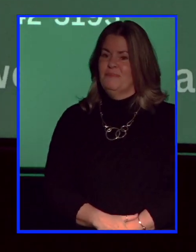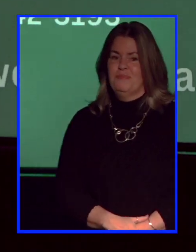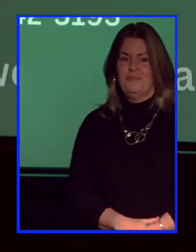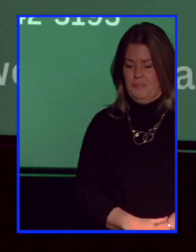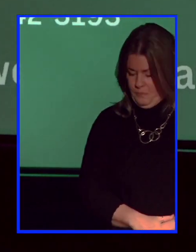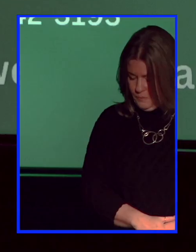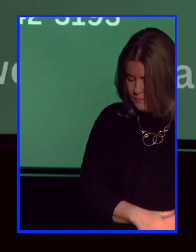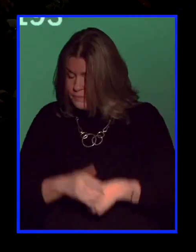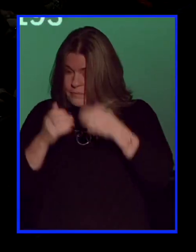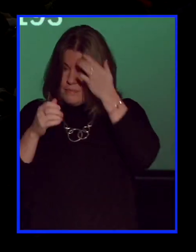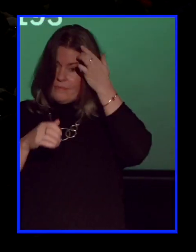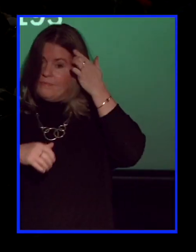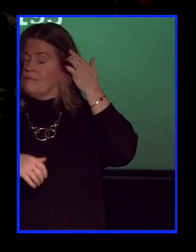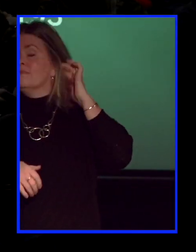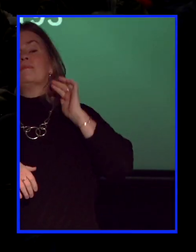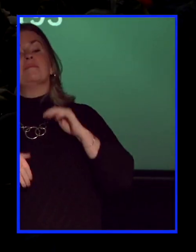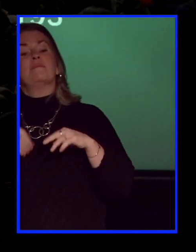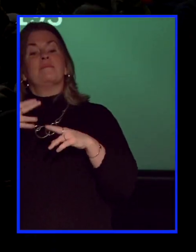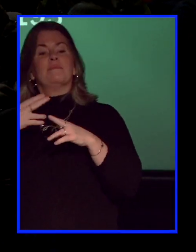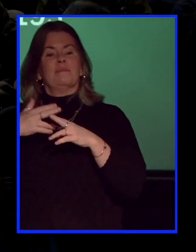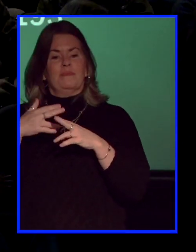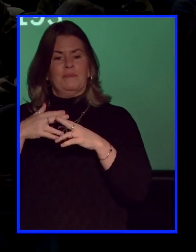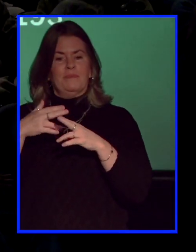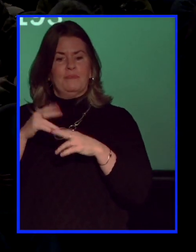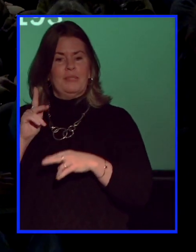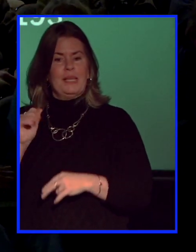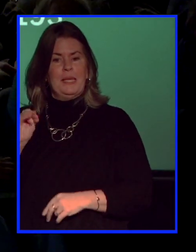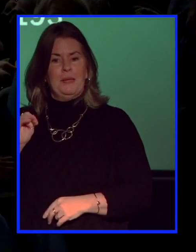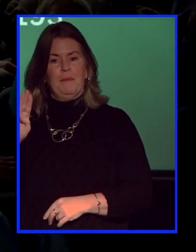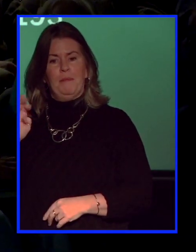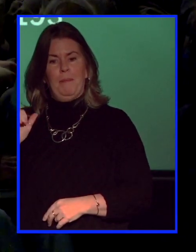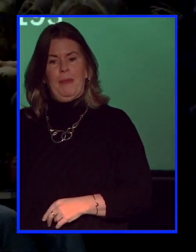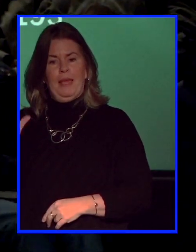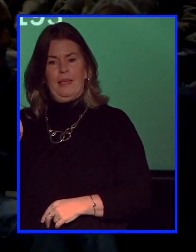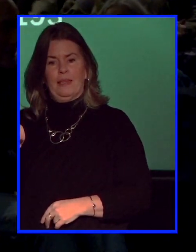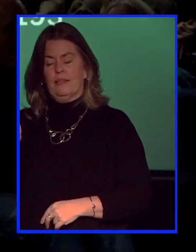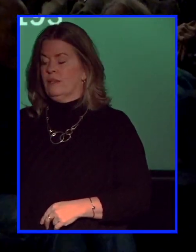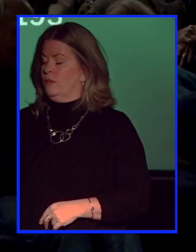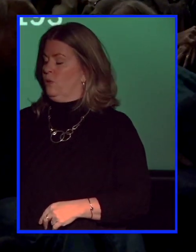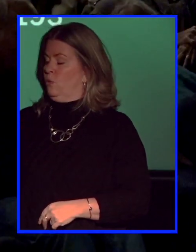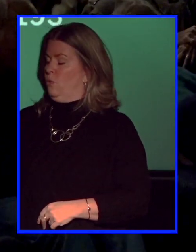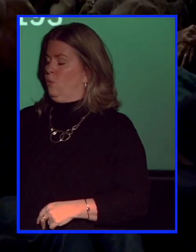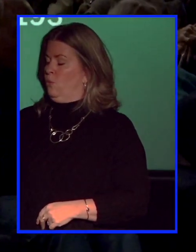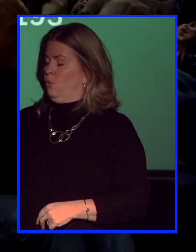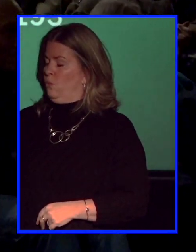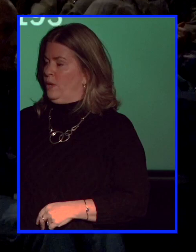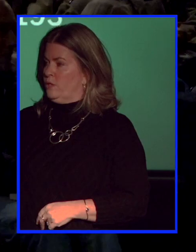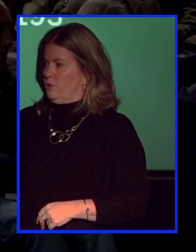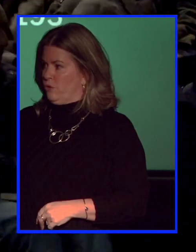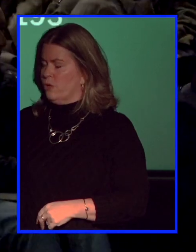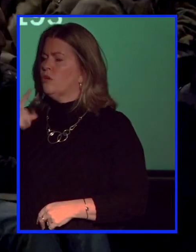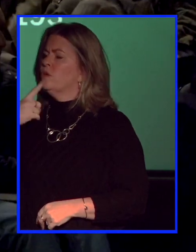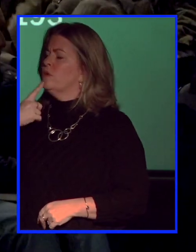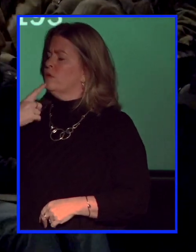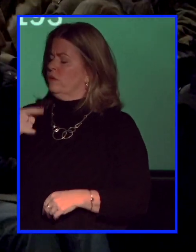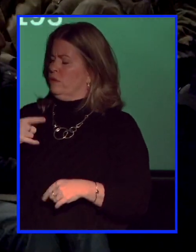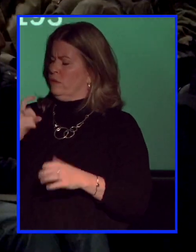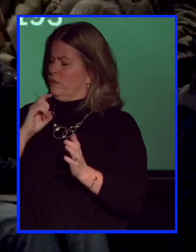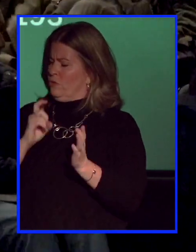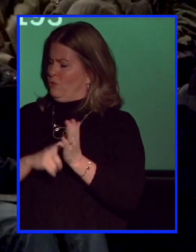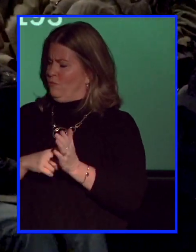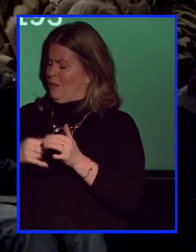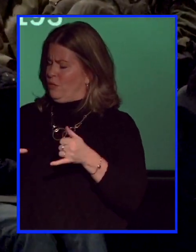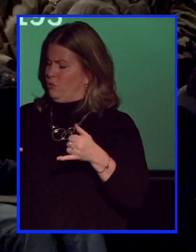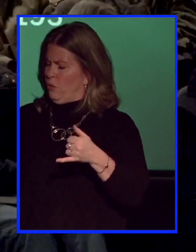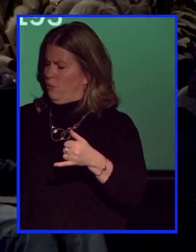Yeah. Yes, my name is Kim Aiken. I'm from Windsor. And you mentioned the border. And I'm just curious, what is